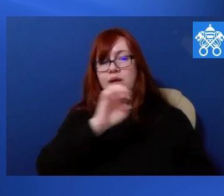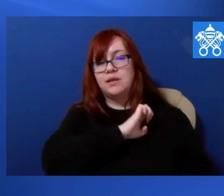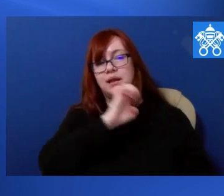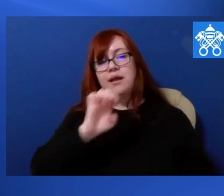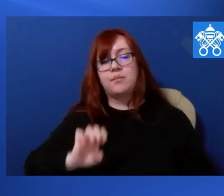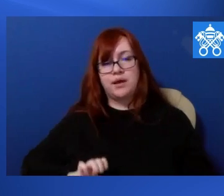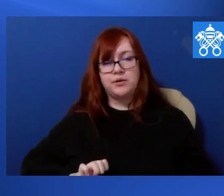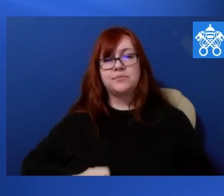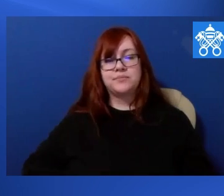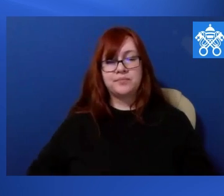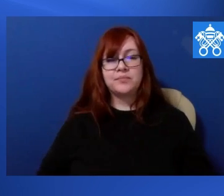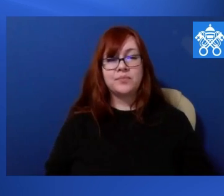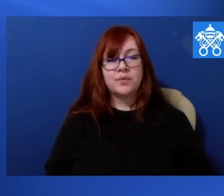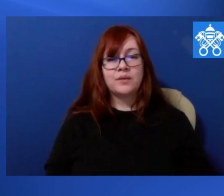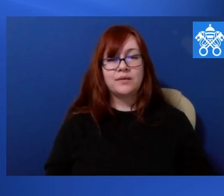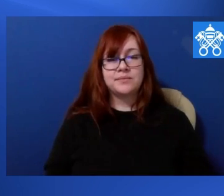Now we move on to our